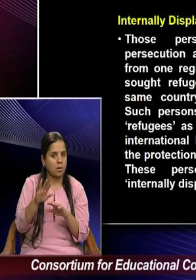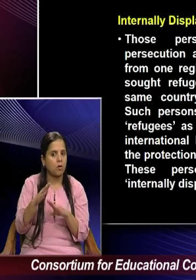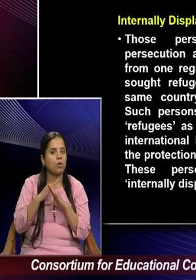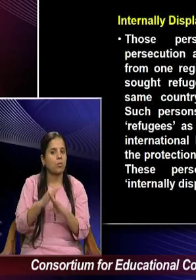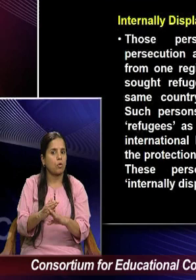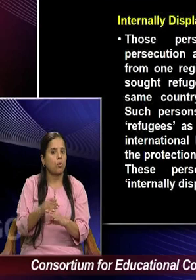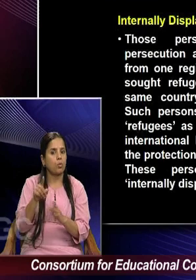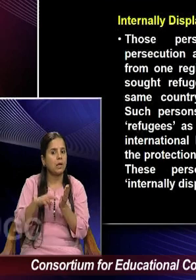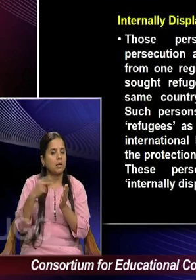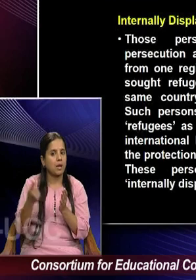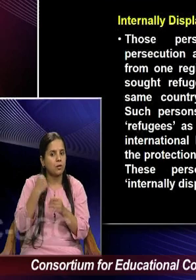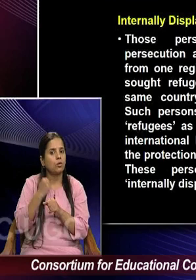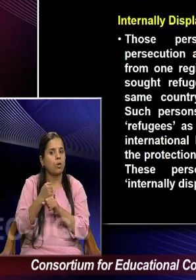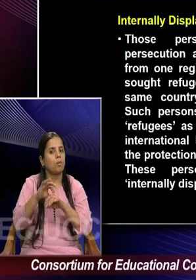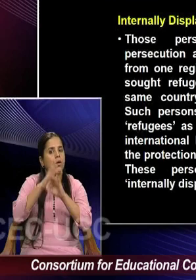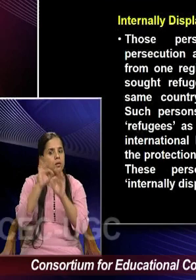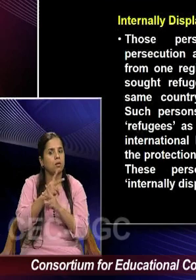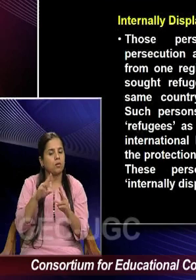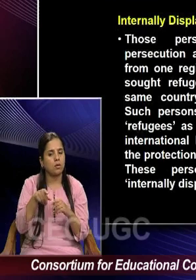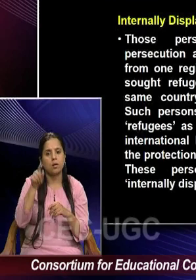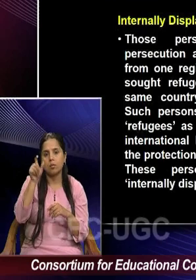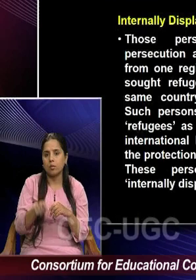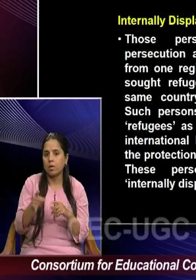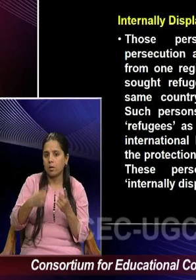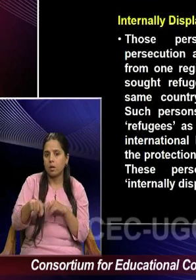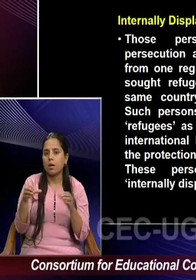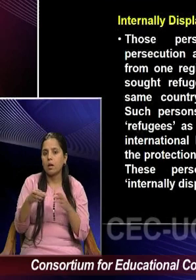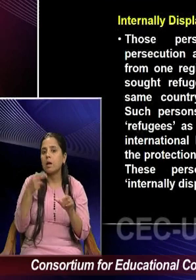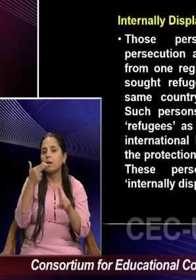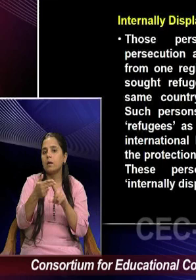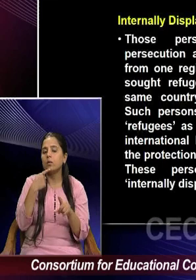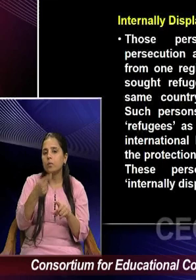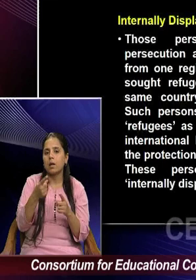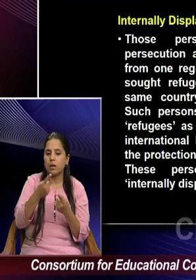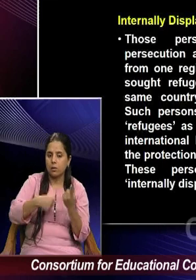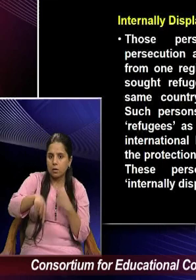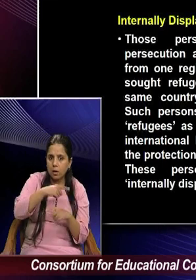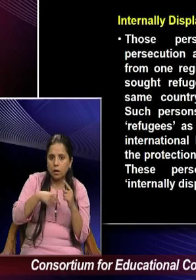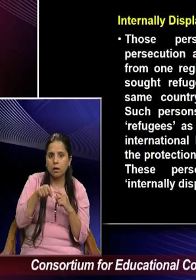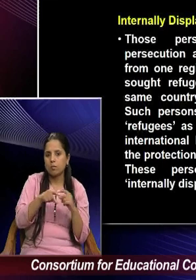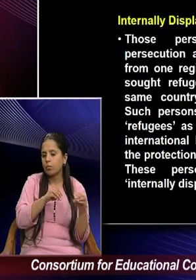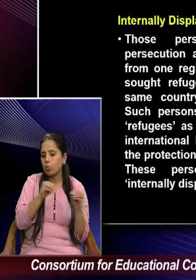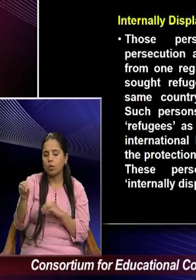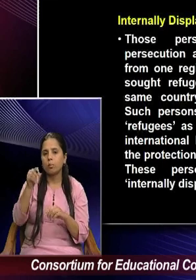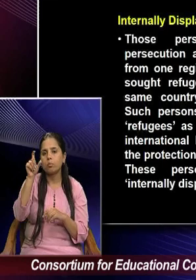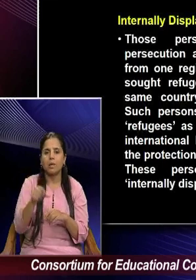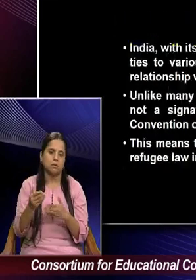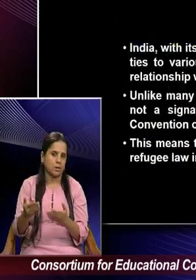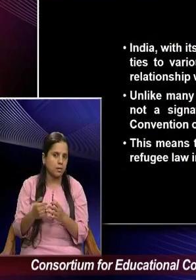protection of their national government. These persons are categorized as the internally displaced